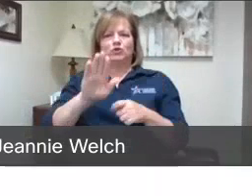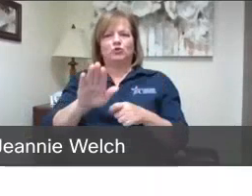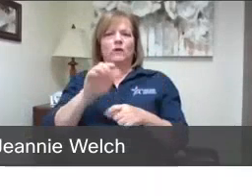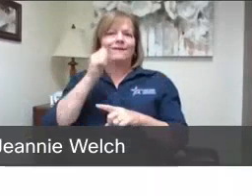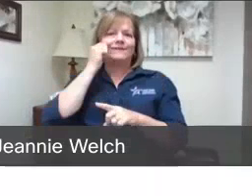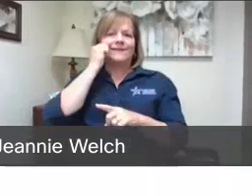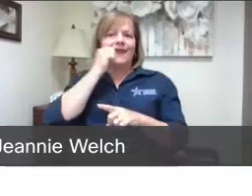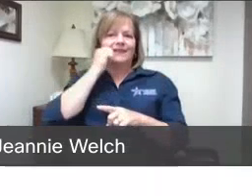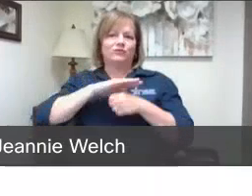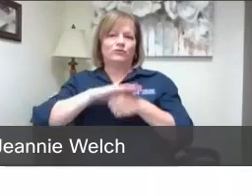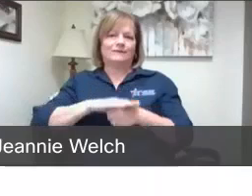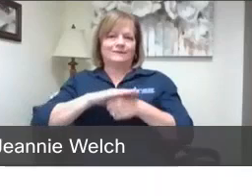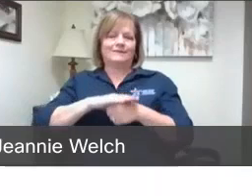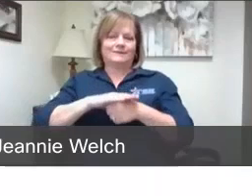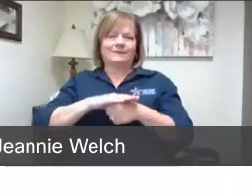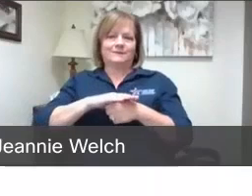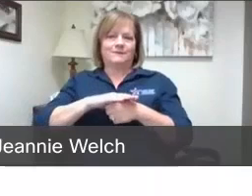stresses.